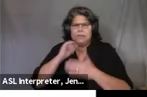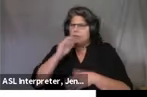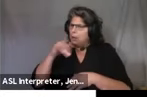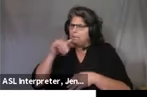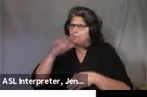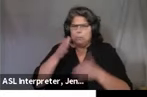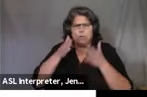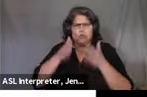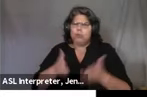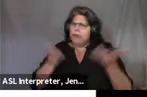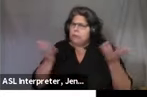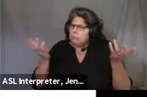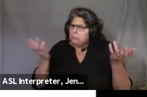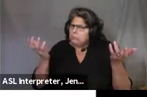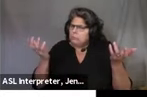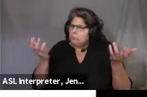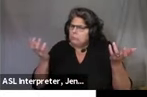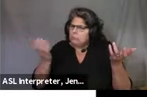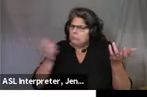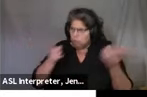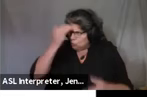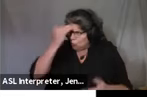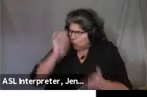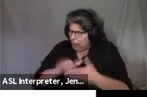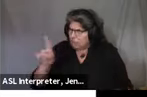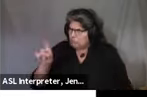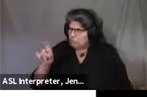street. Are you aware of that?